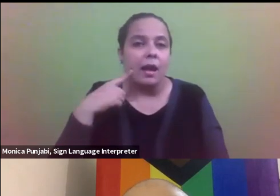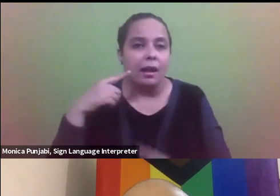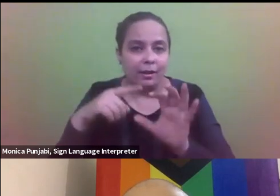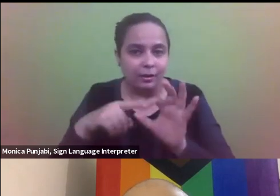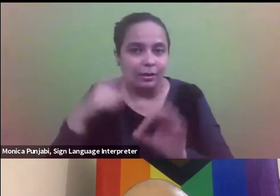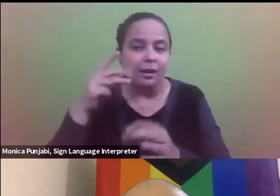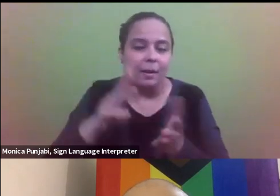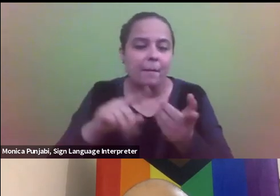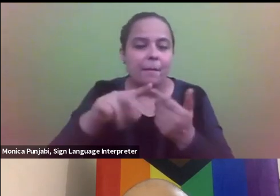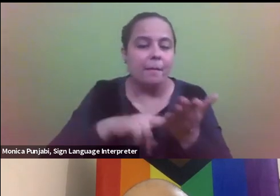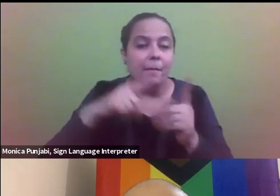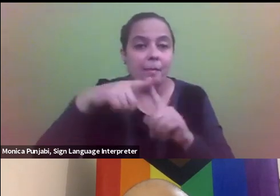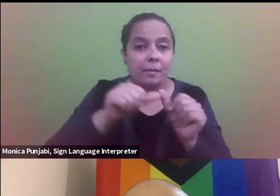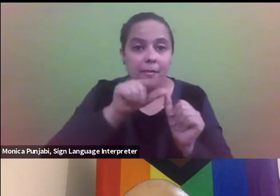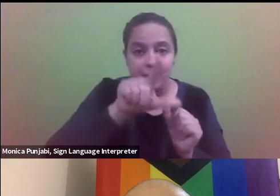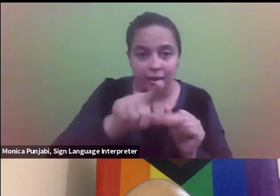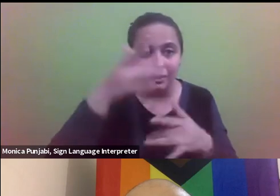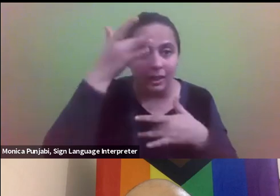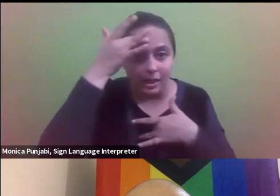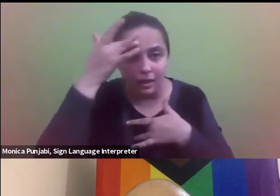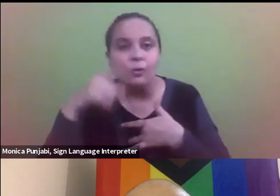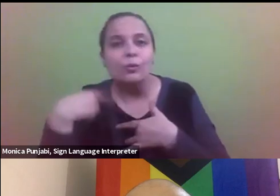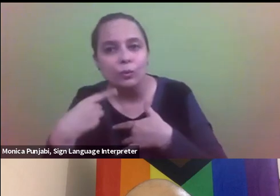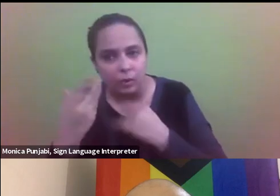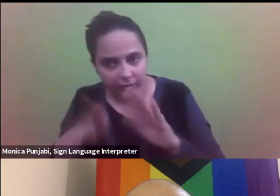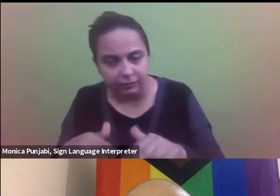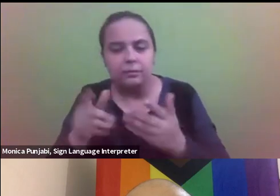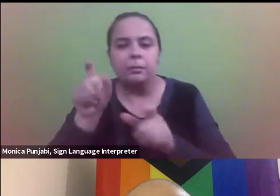So I've always questioned my